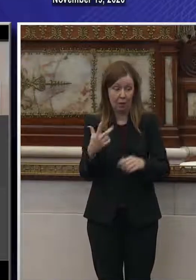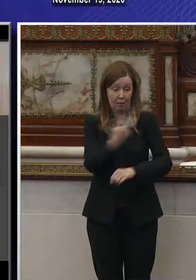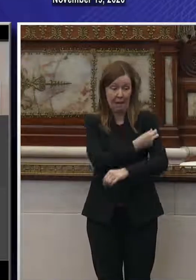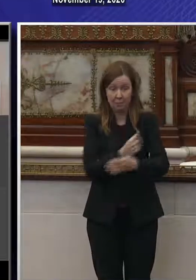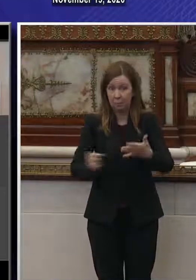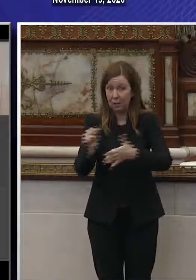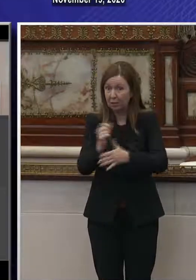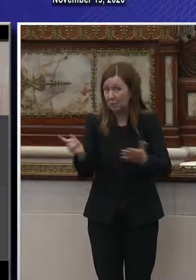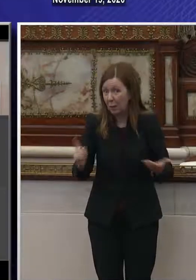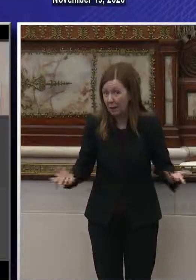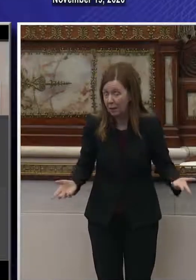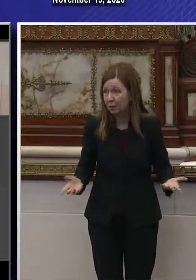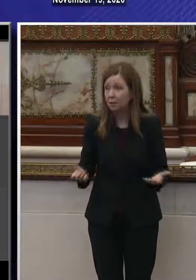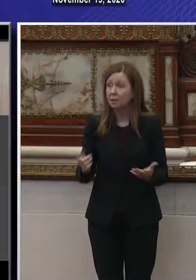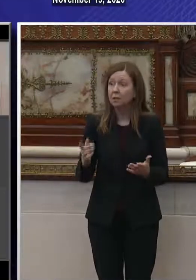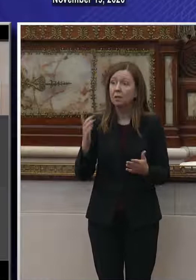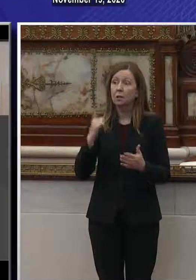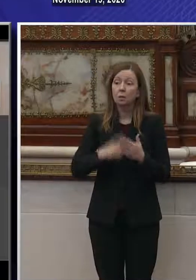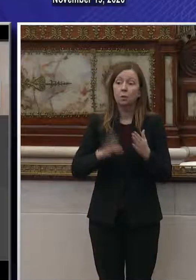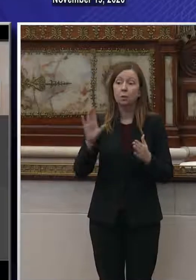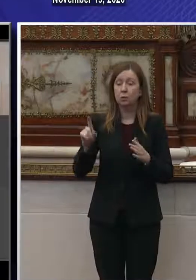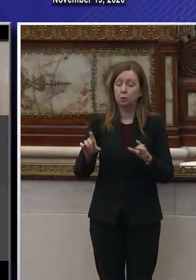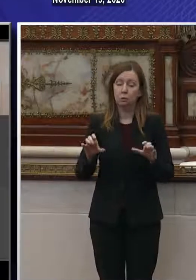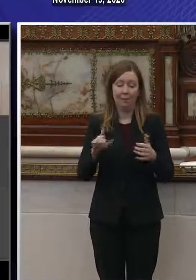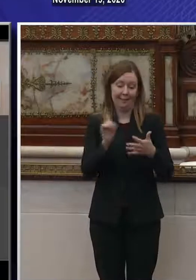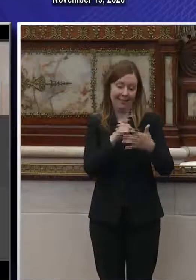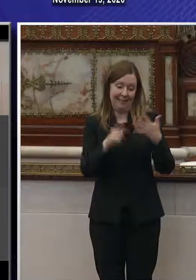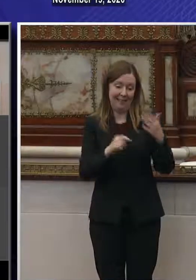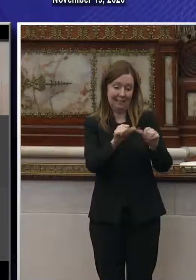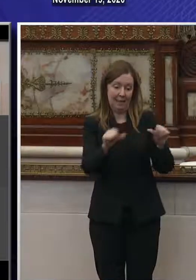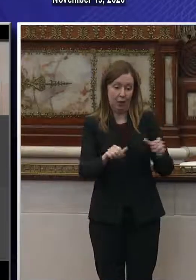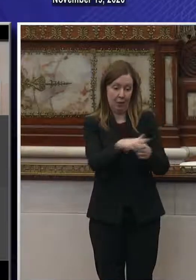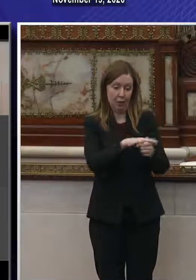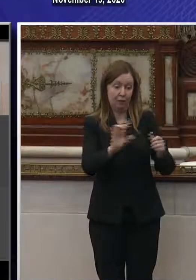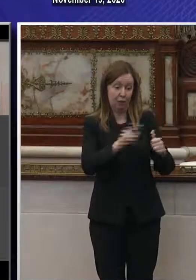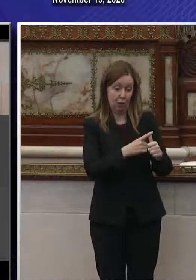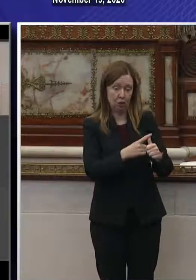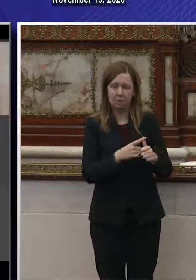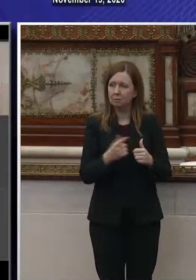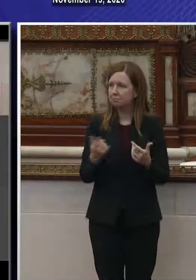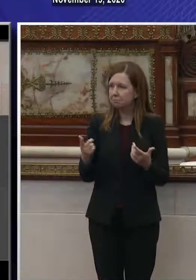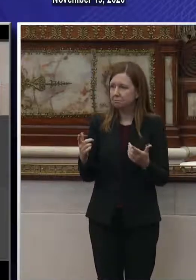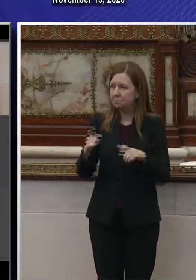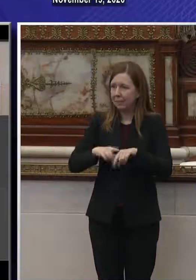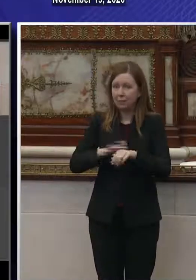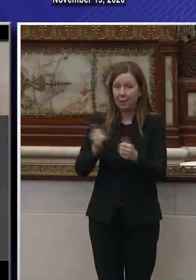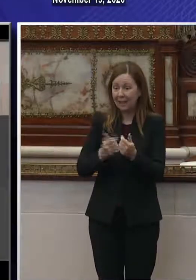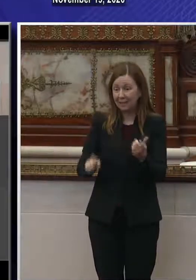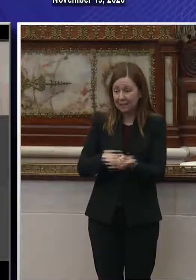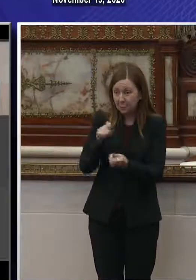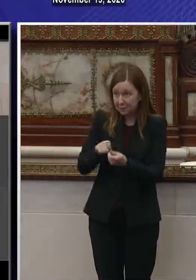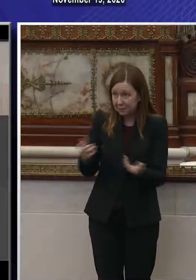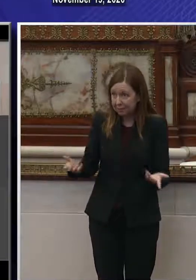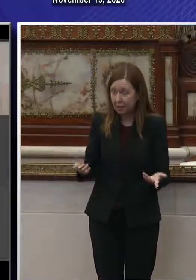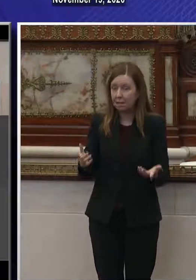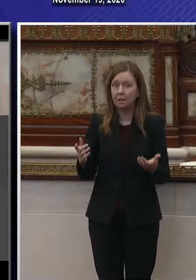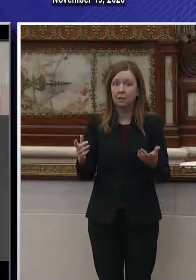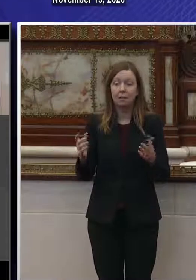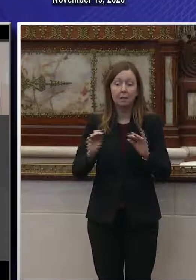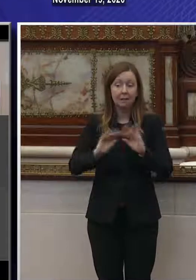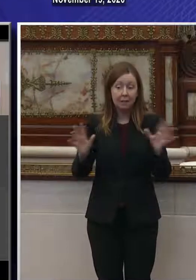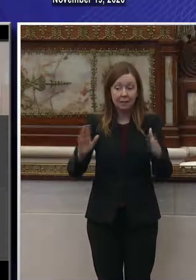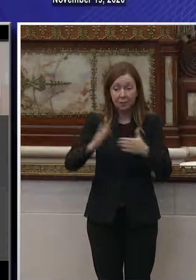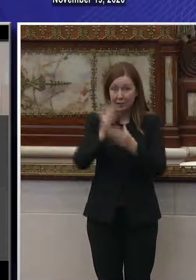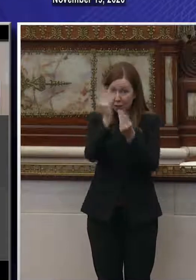that would go, you would do, your X areas first? Are they based on anything in particular, and have they been